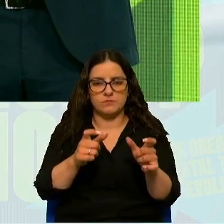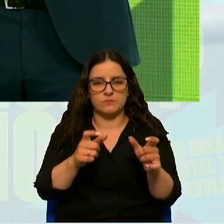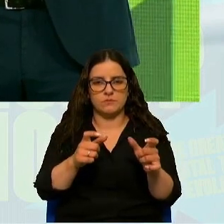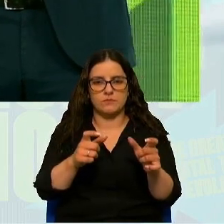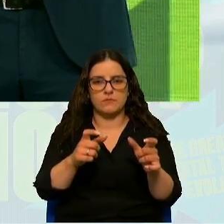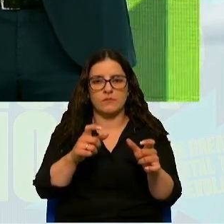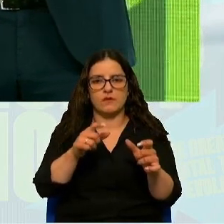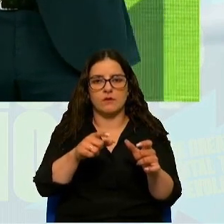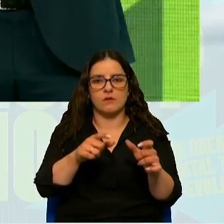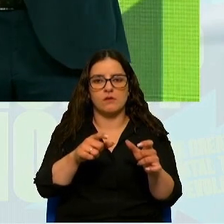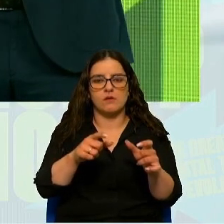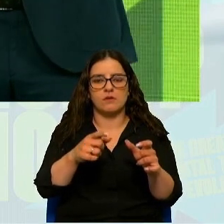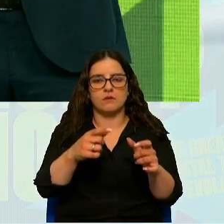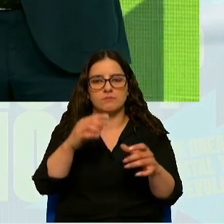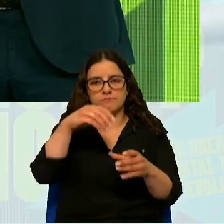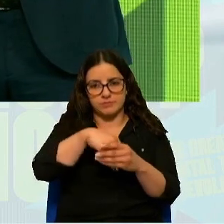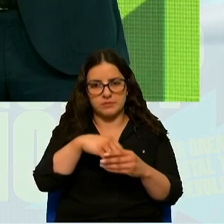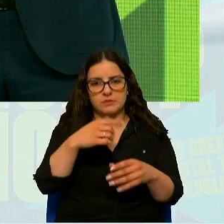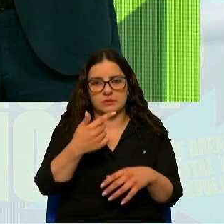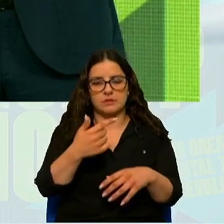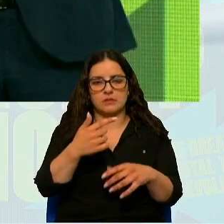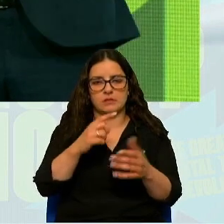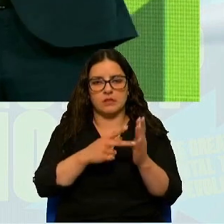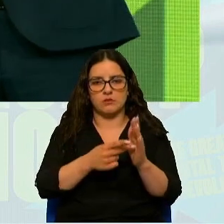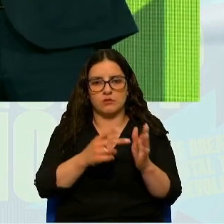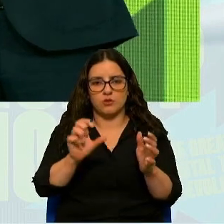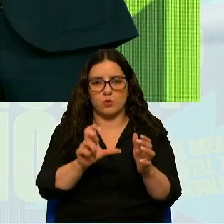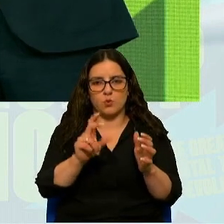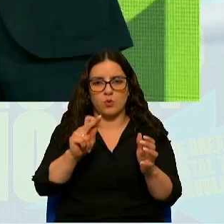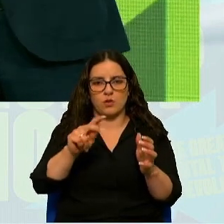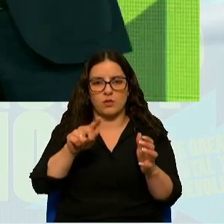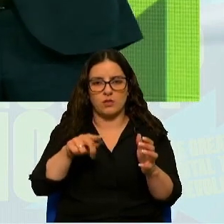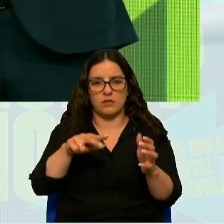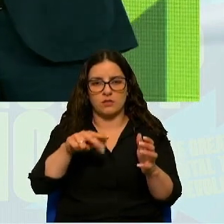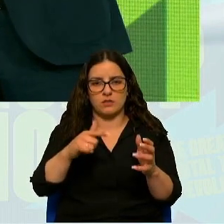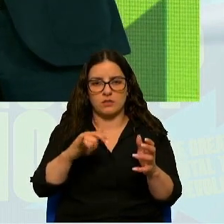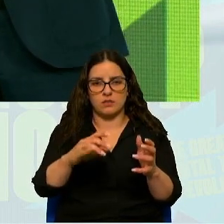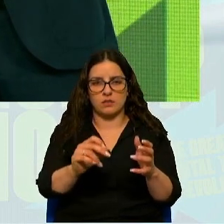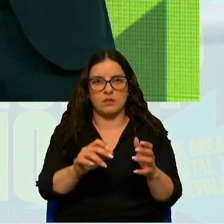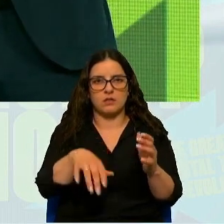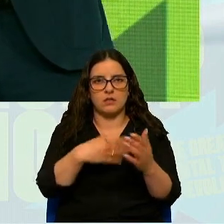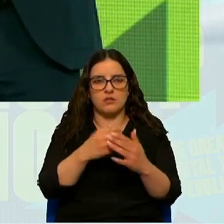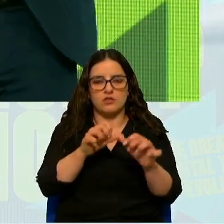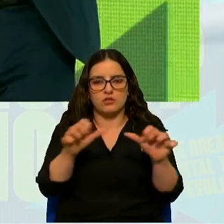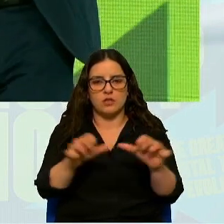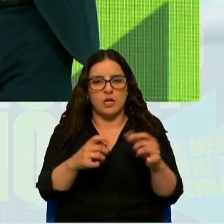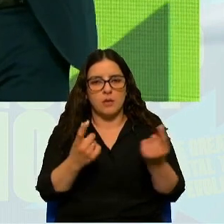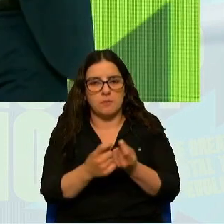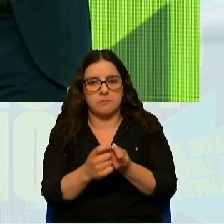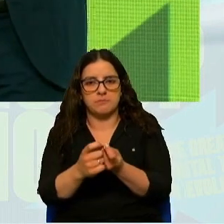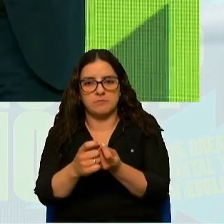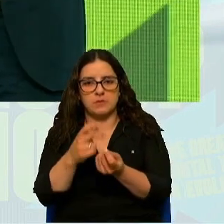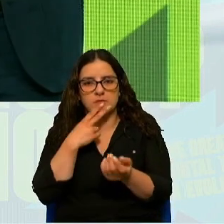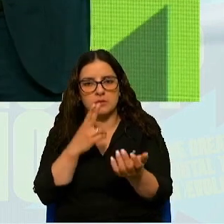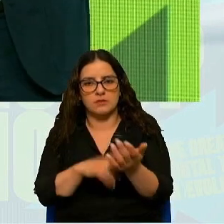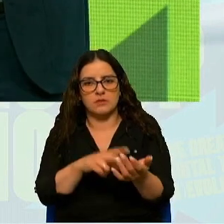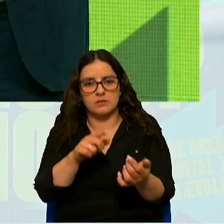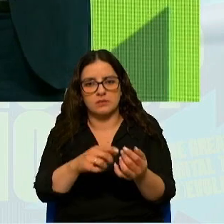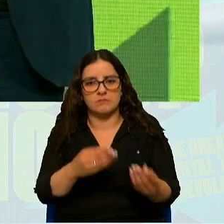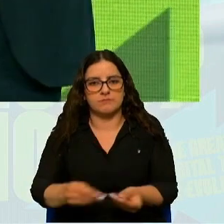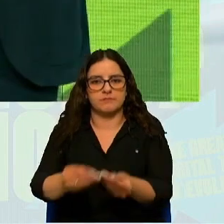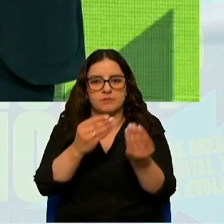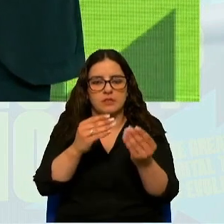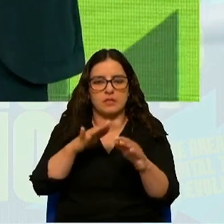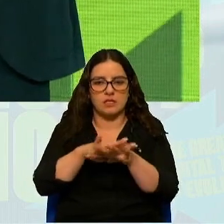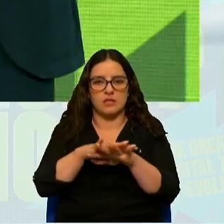plan, quantum technology is quite important, because this means that we can bring closer the systems to reality and integrate this